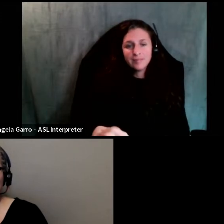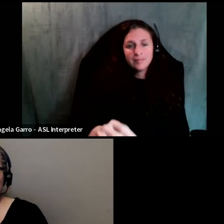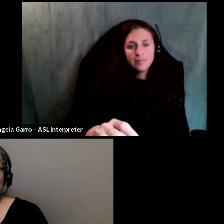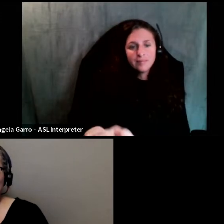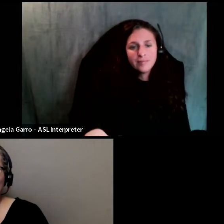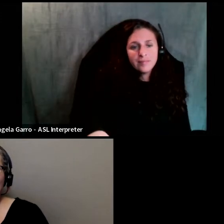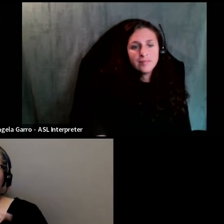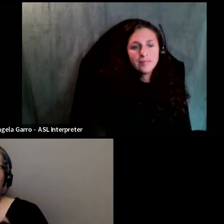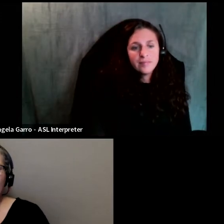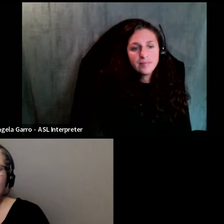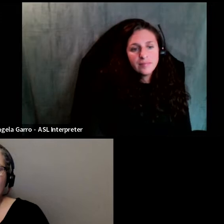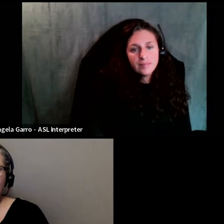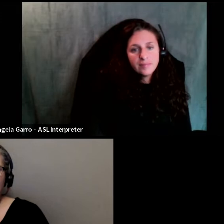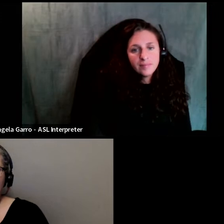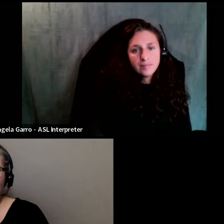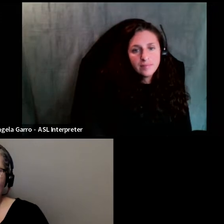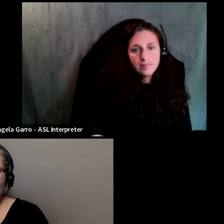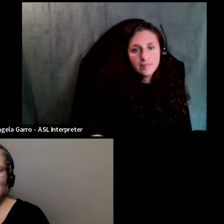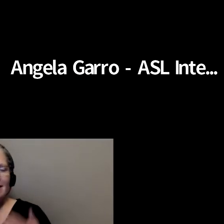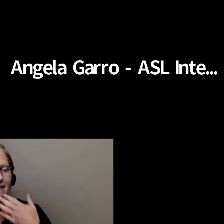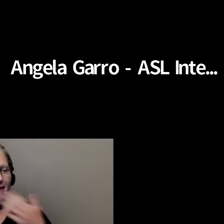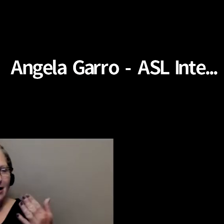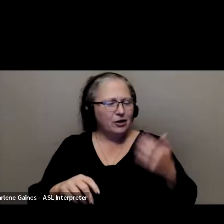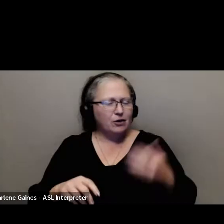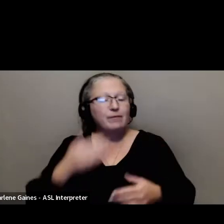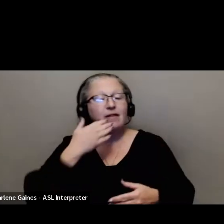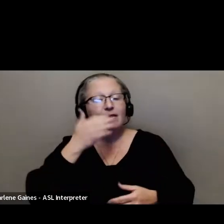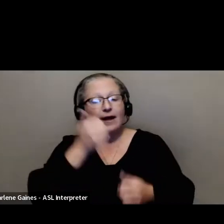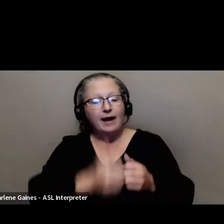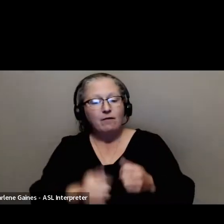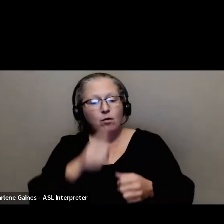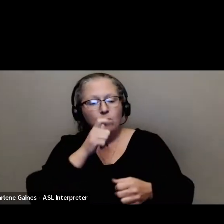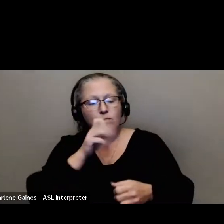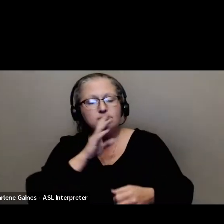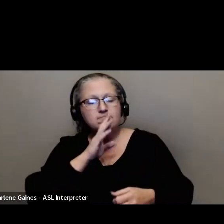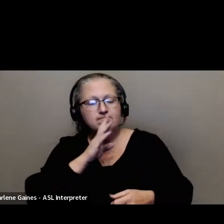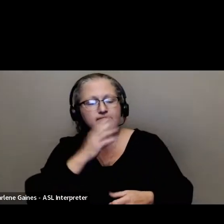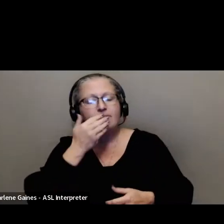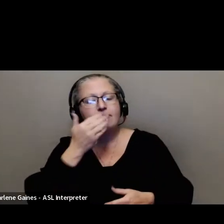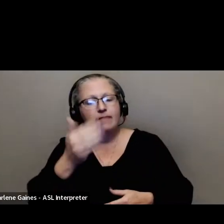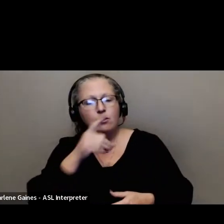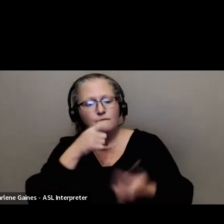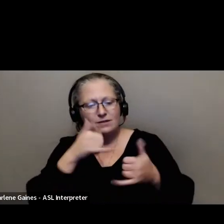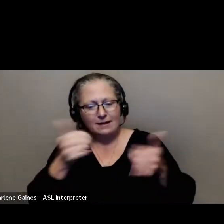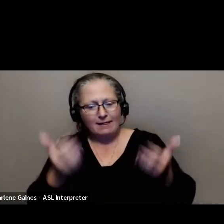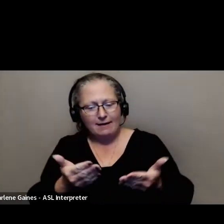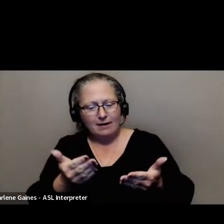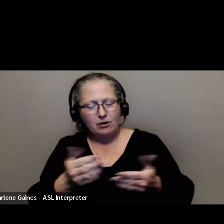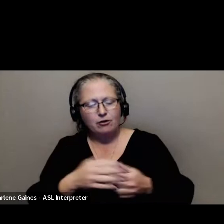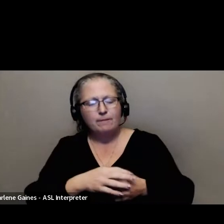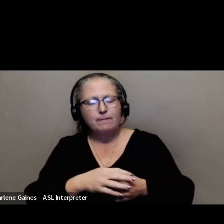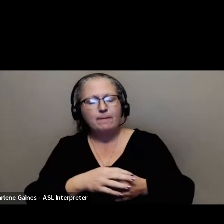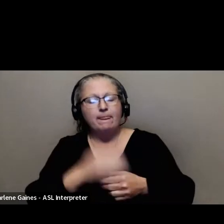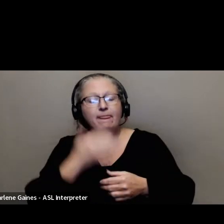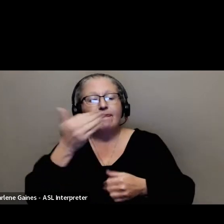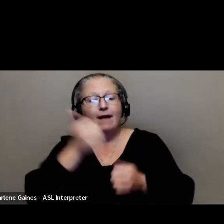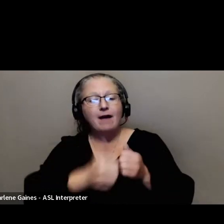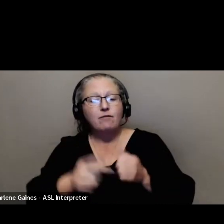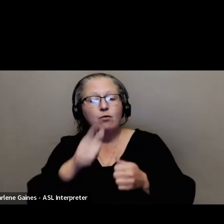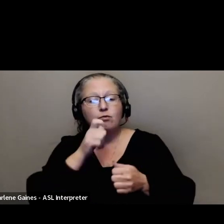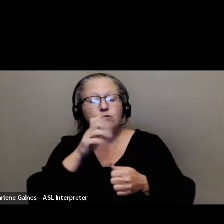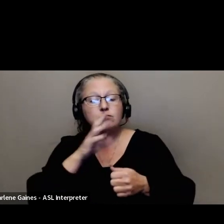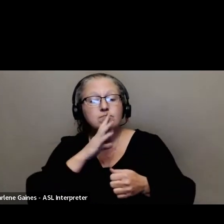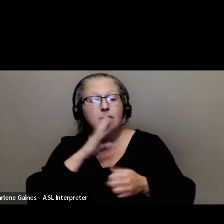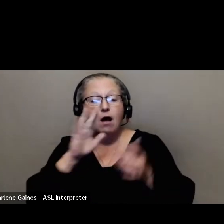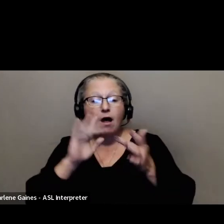Trustee Chavez? Thank you. I want to thank everybody who spoke. I want to thank those that are still here in the room. I want to thank everybody who spoke, whether